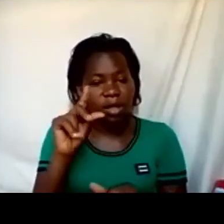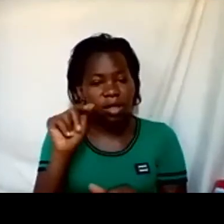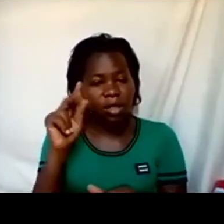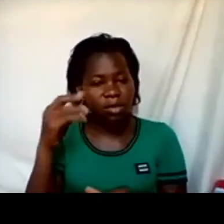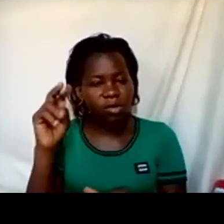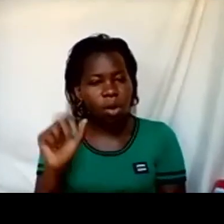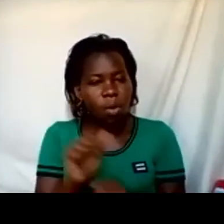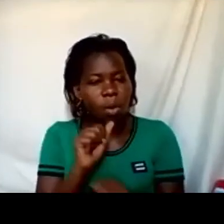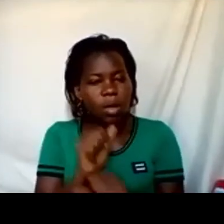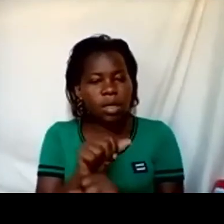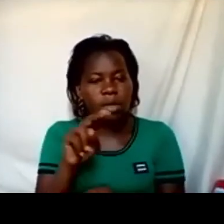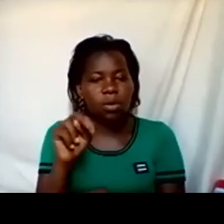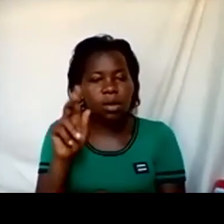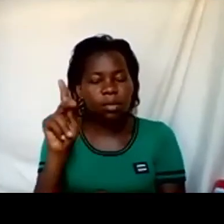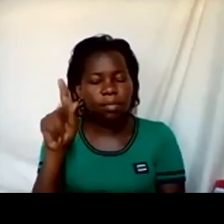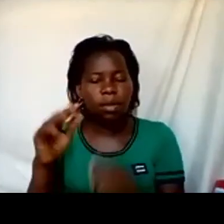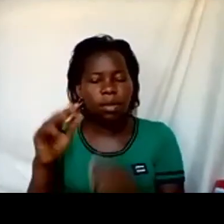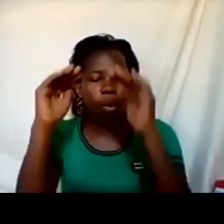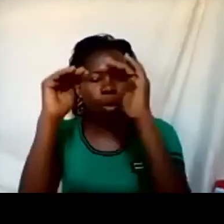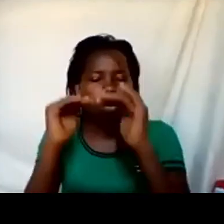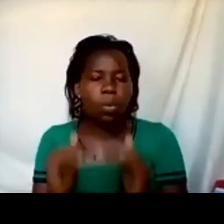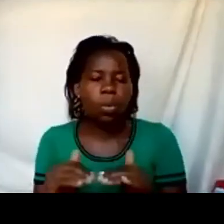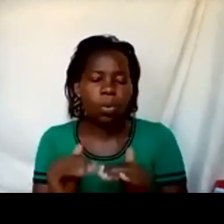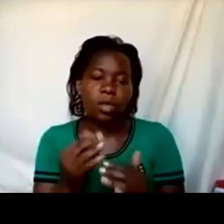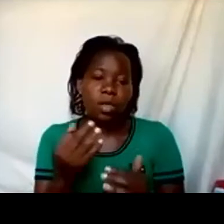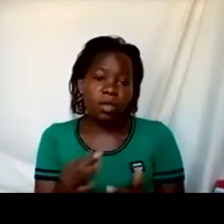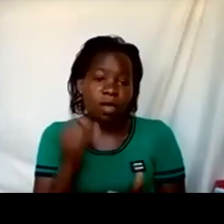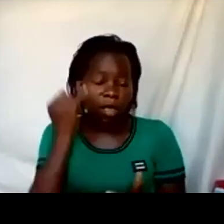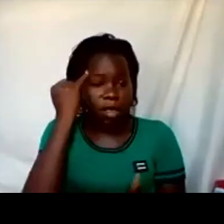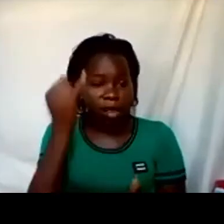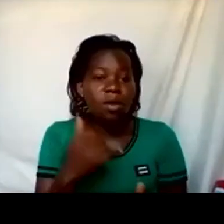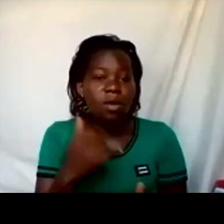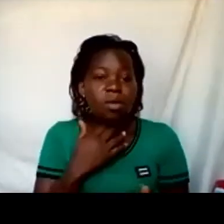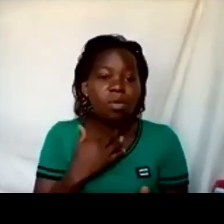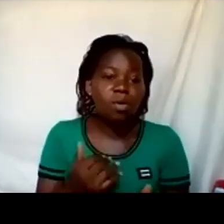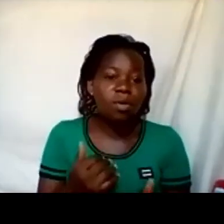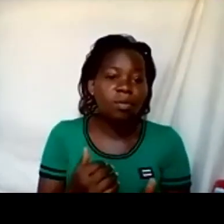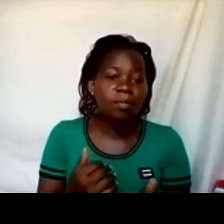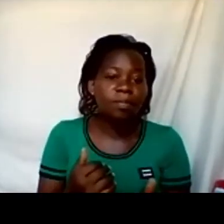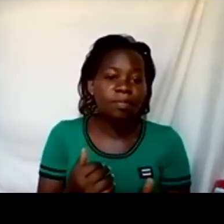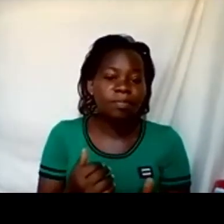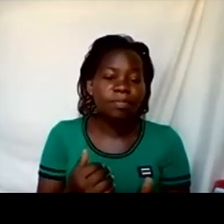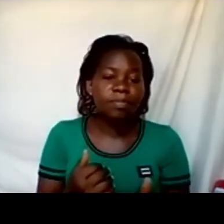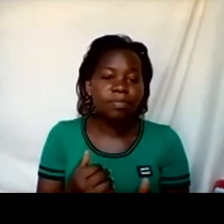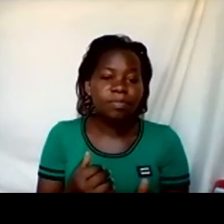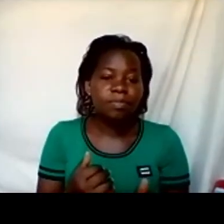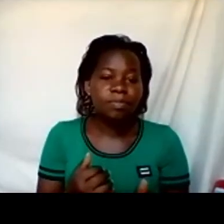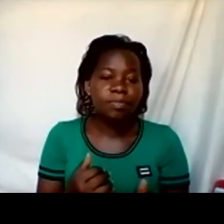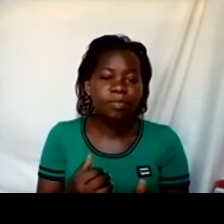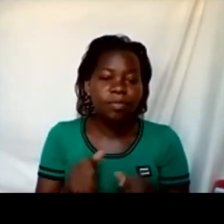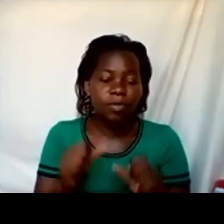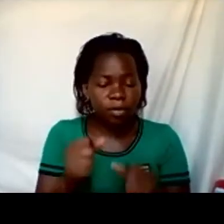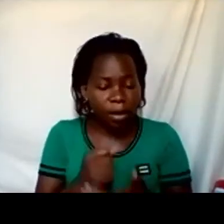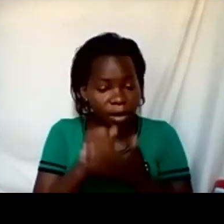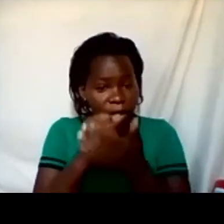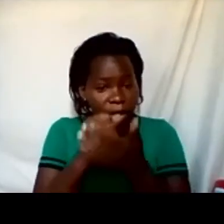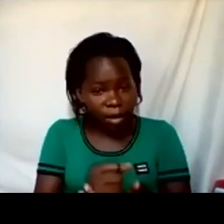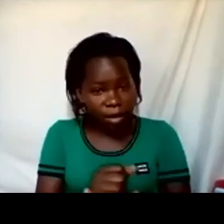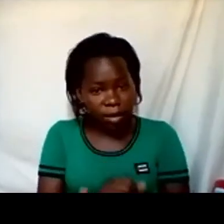bar so much so that if your idea requires to head in the direction of UNBS, we should be able to give you a hand. If it requires to head in the direction of